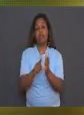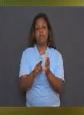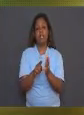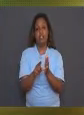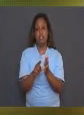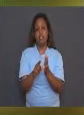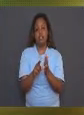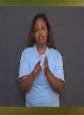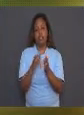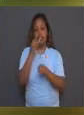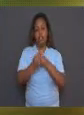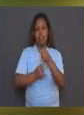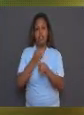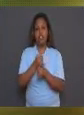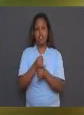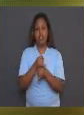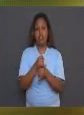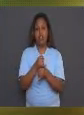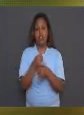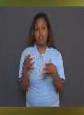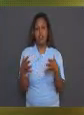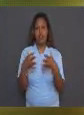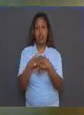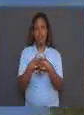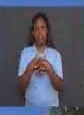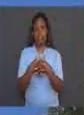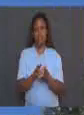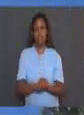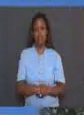of international cooperation.